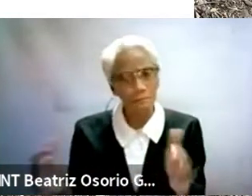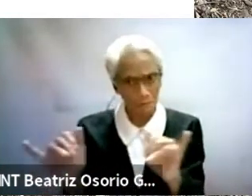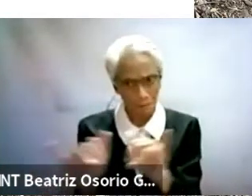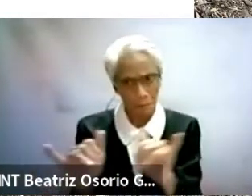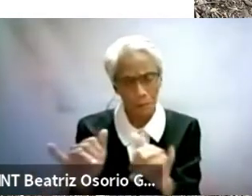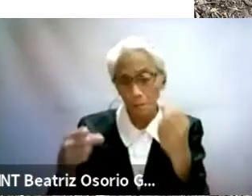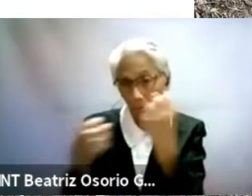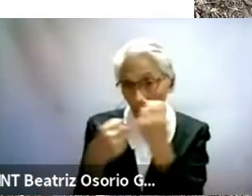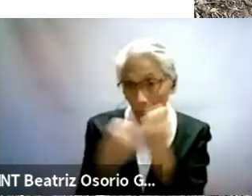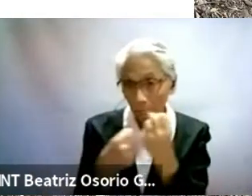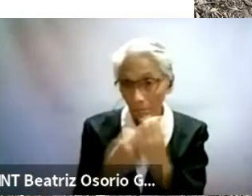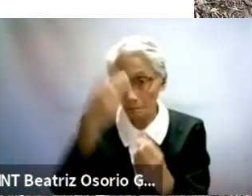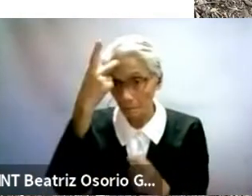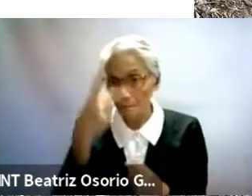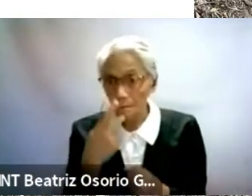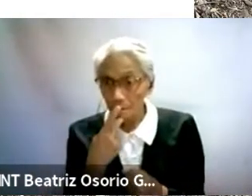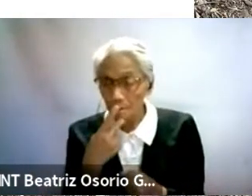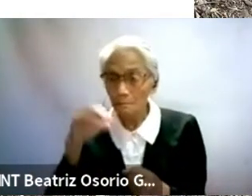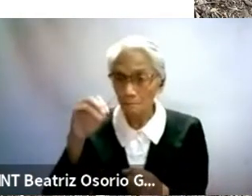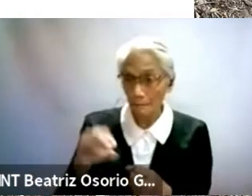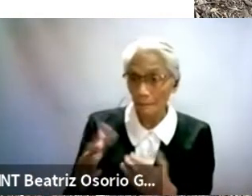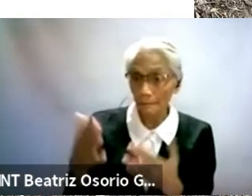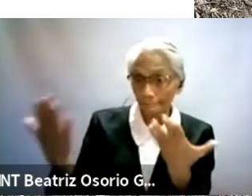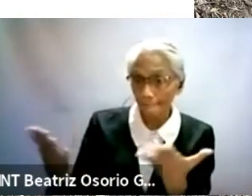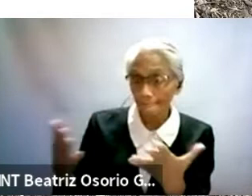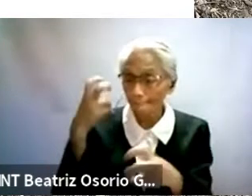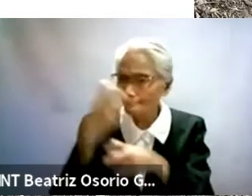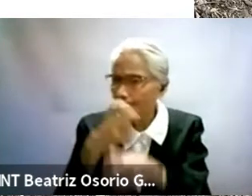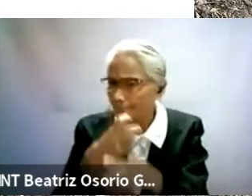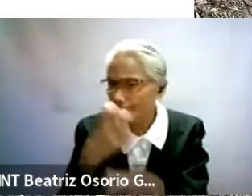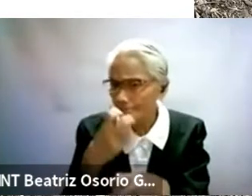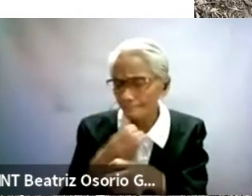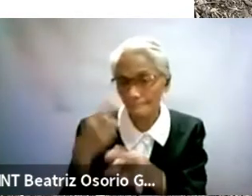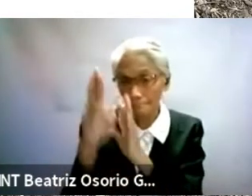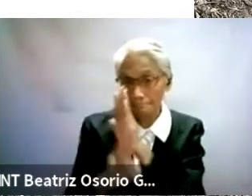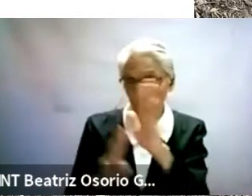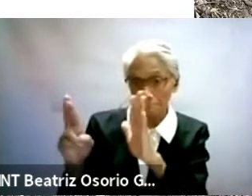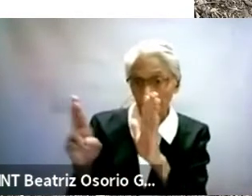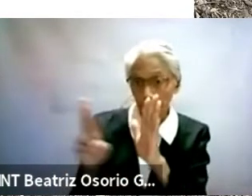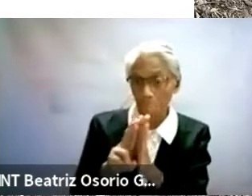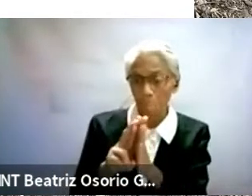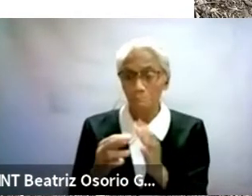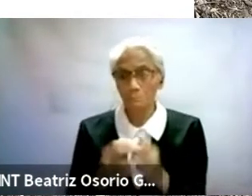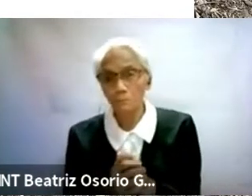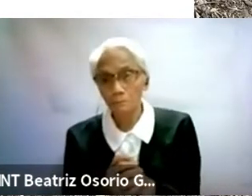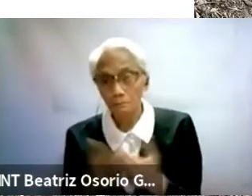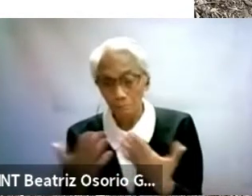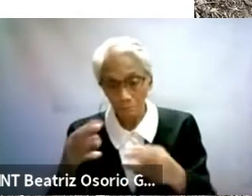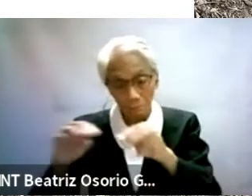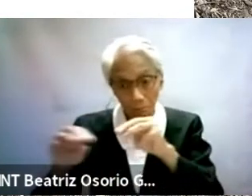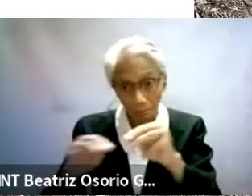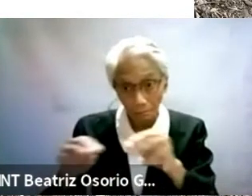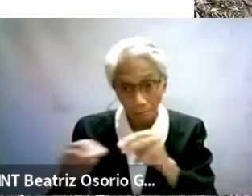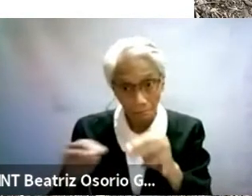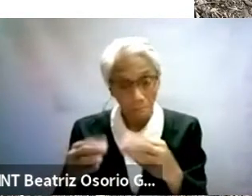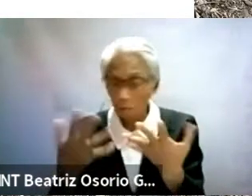support parents in what is a difficult role, rather than burden them and leave them on their own to manage an incredibly